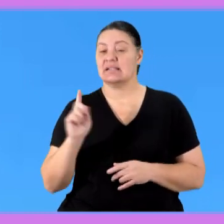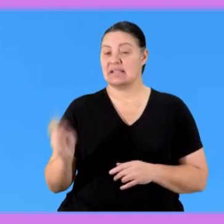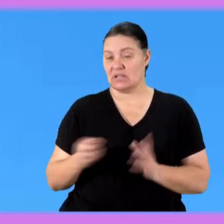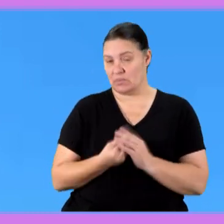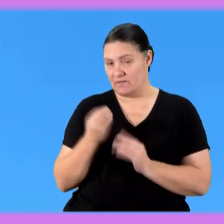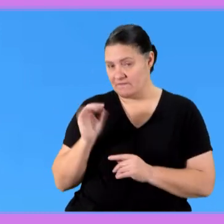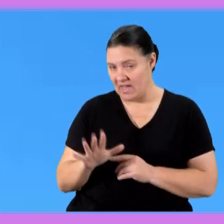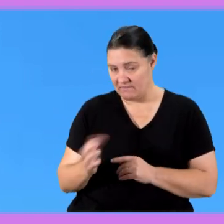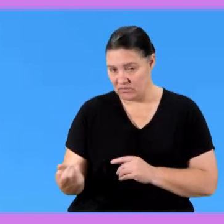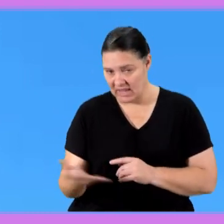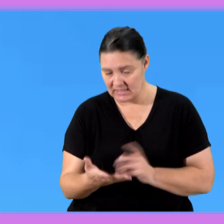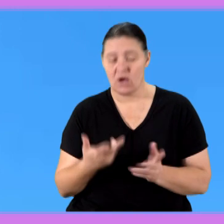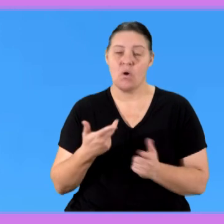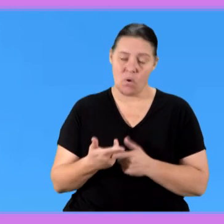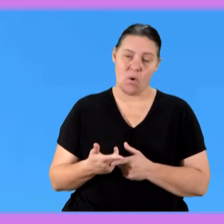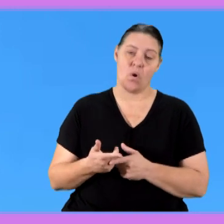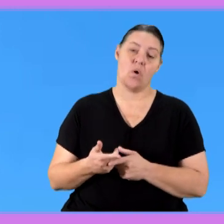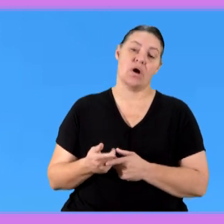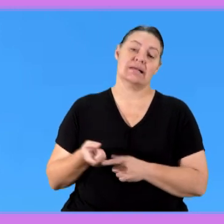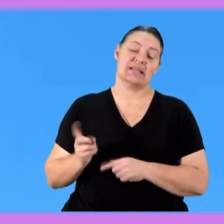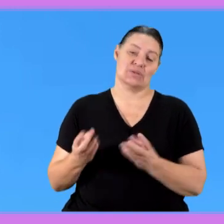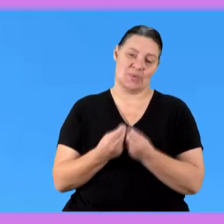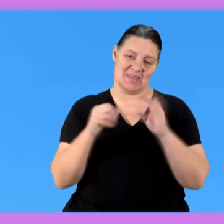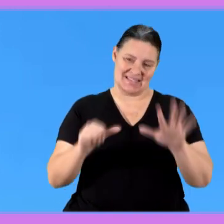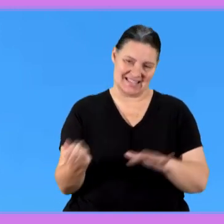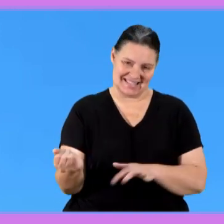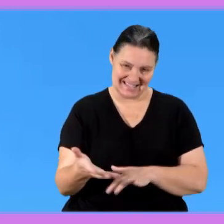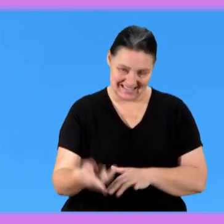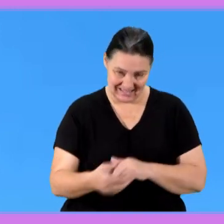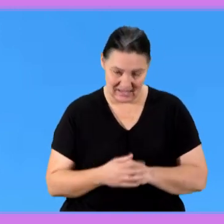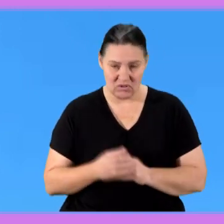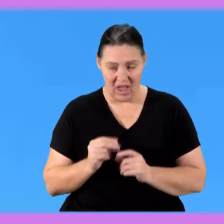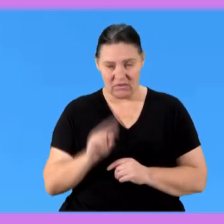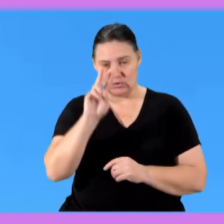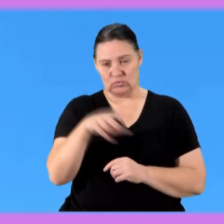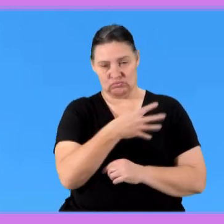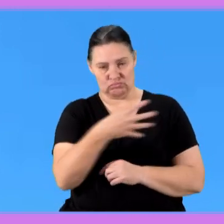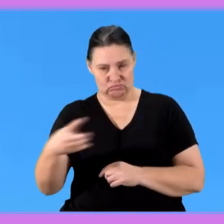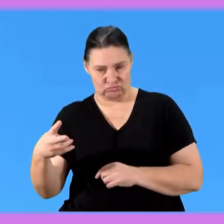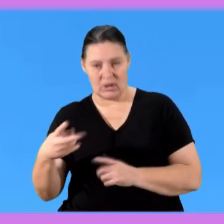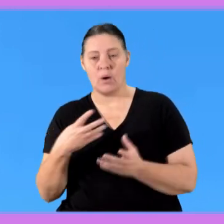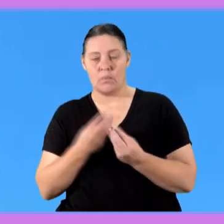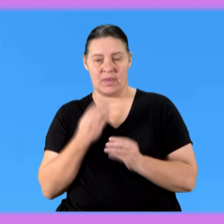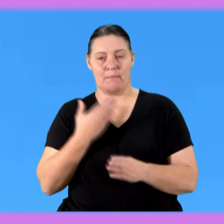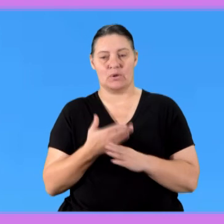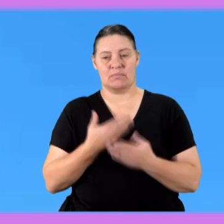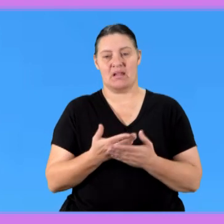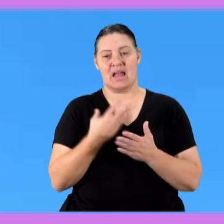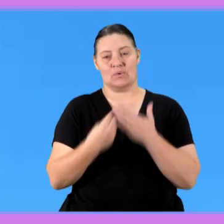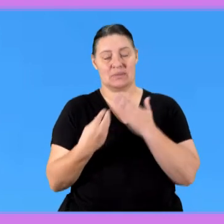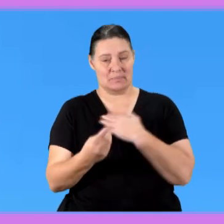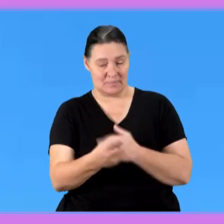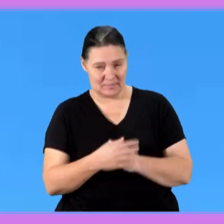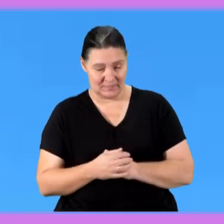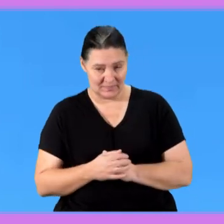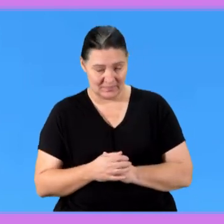tails with 5, or tails with 6. So there I have my two-way table with my possible